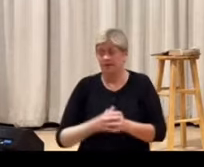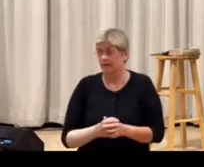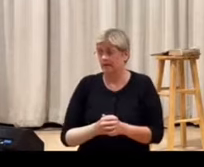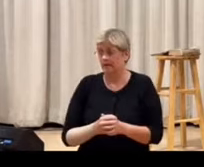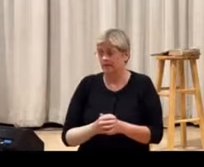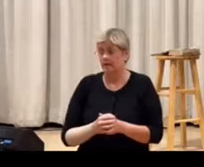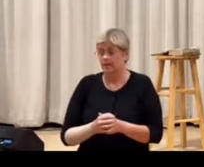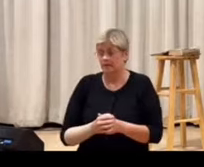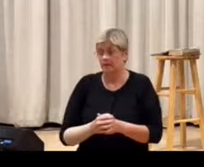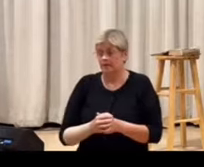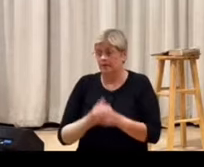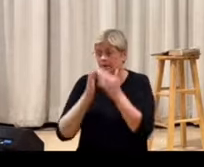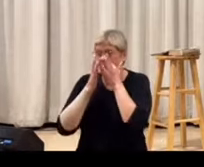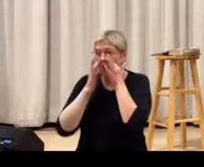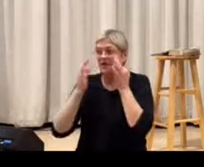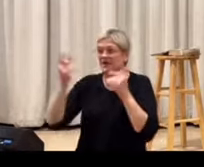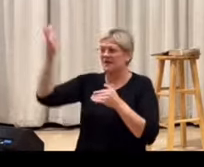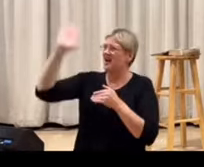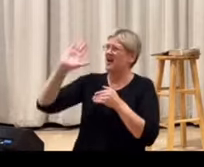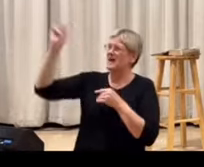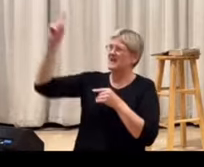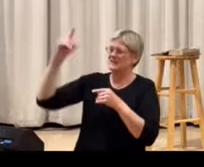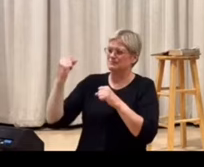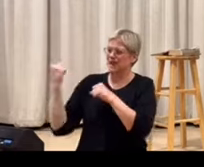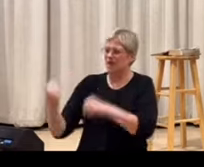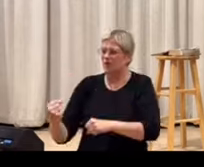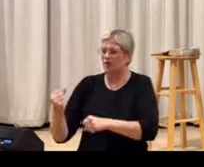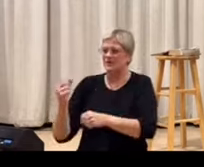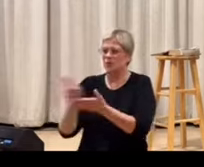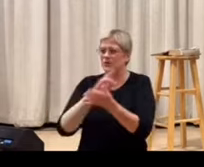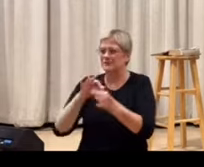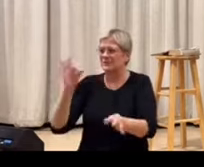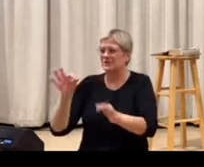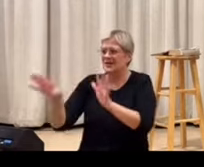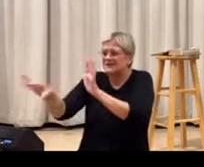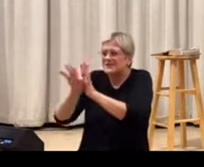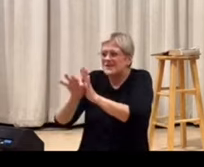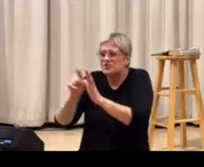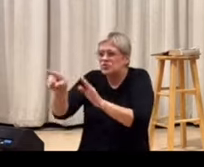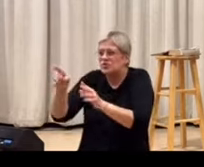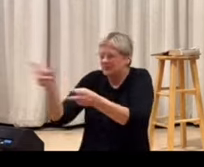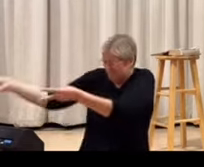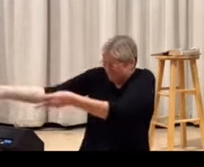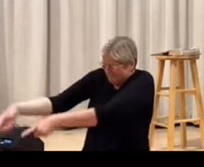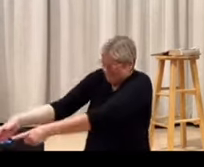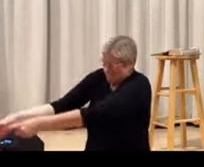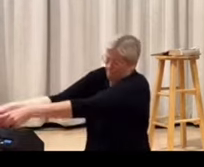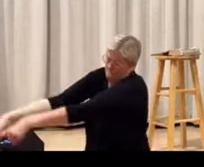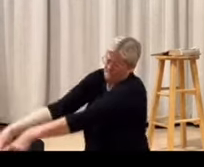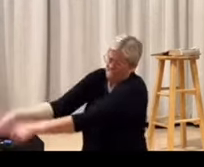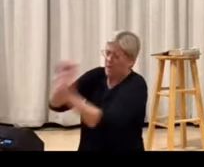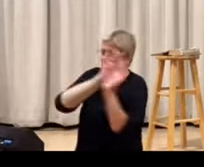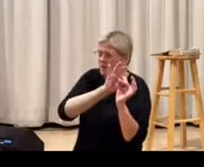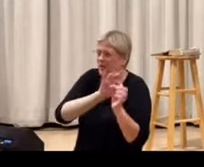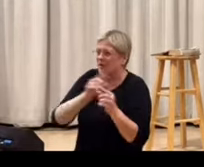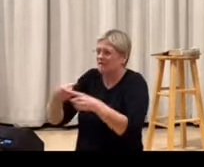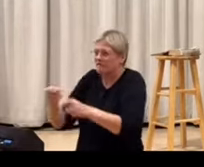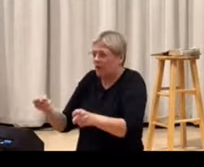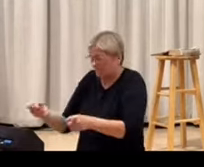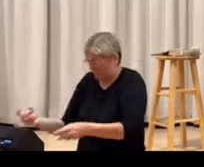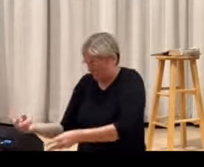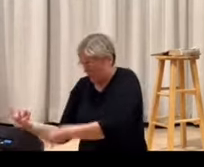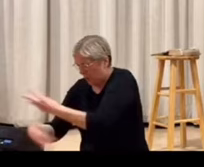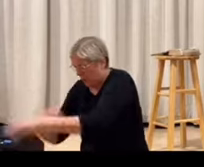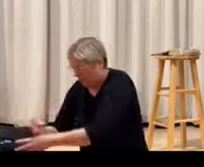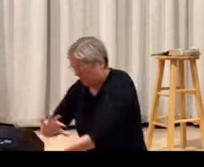God, by the power of His Holy Spirit, has called you out of this world to be one that